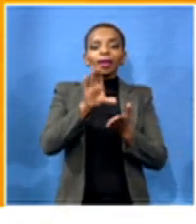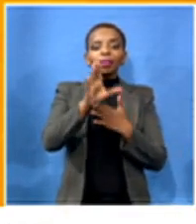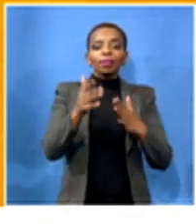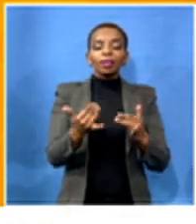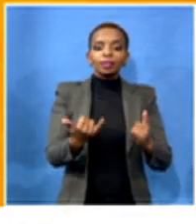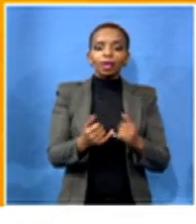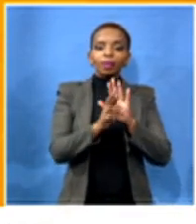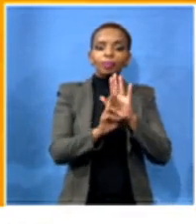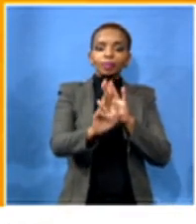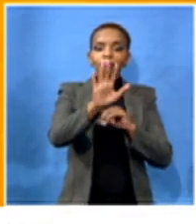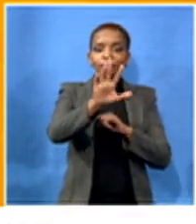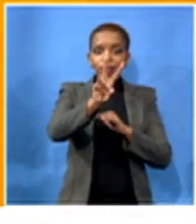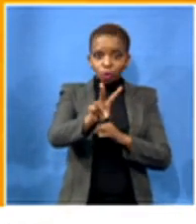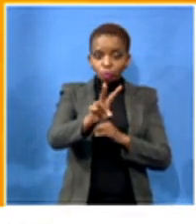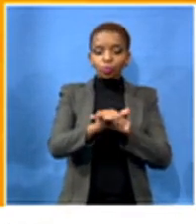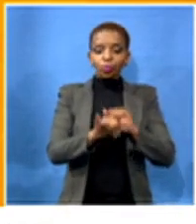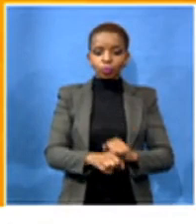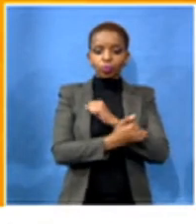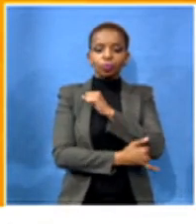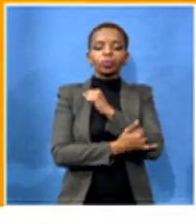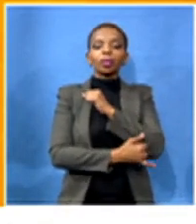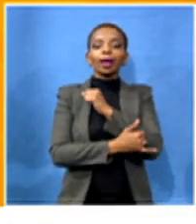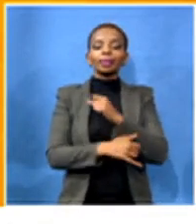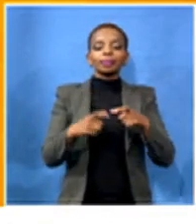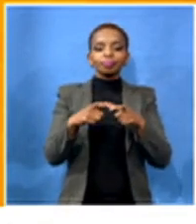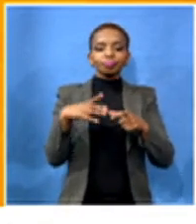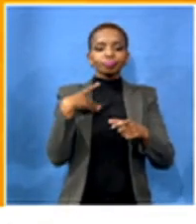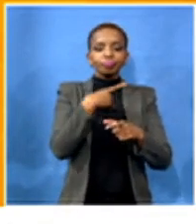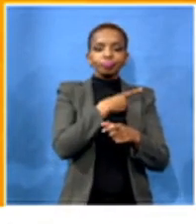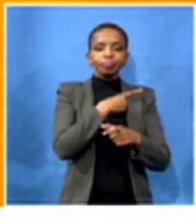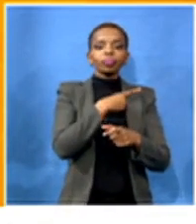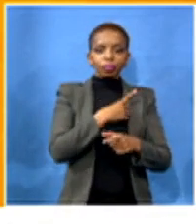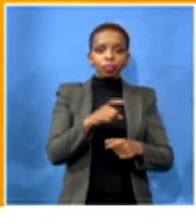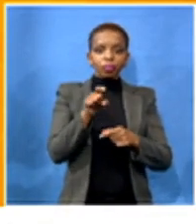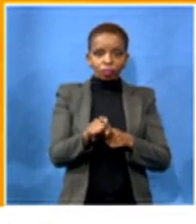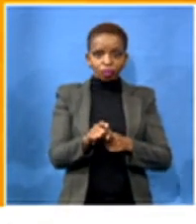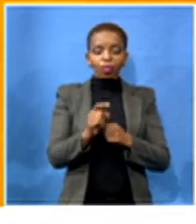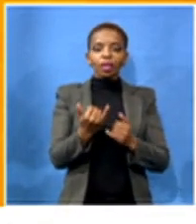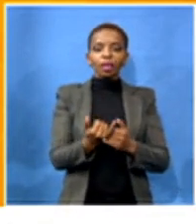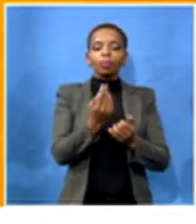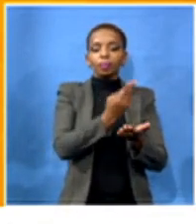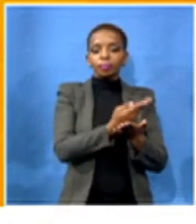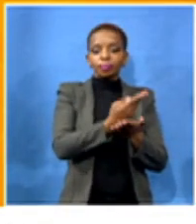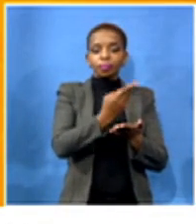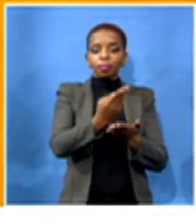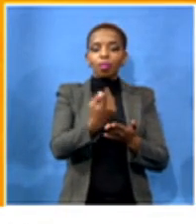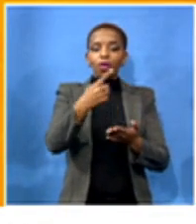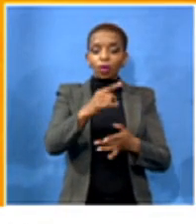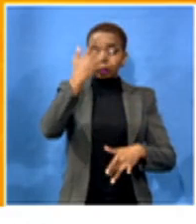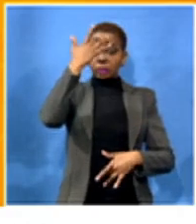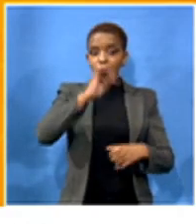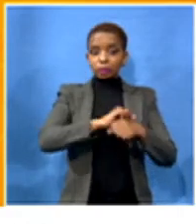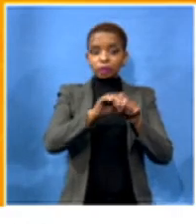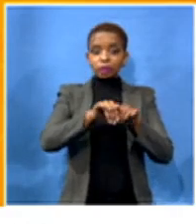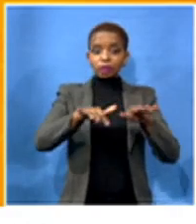of the country's medical schemes. According to the body, the average cost per COVID-19 admission is about 150,000